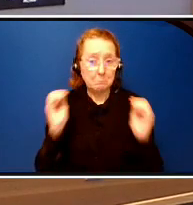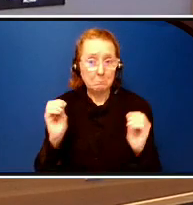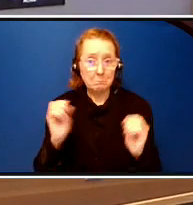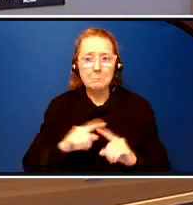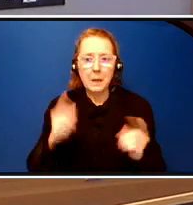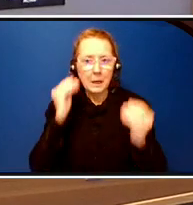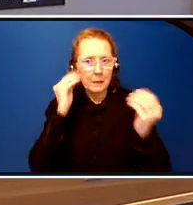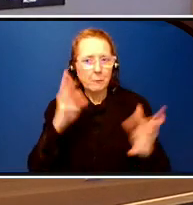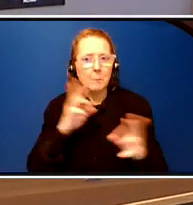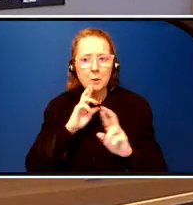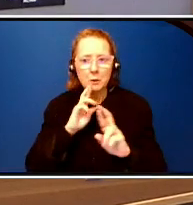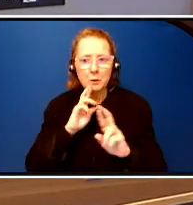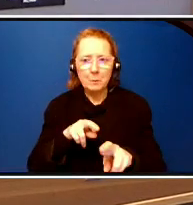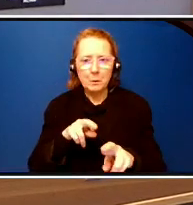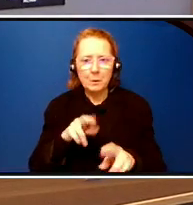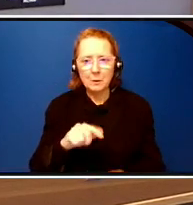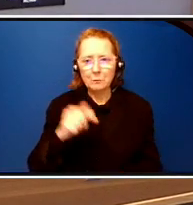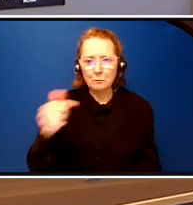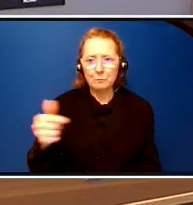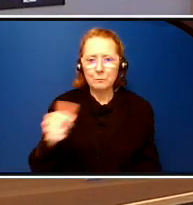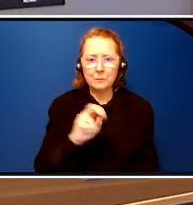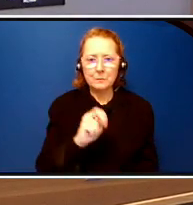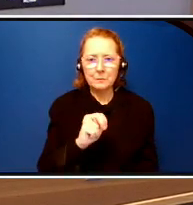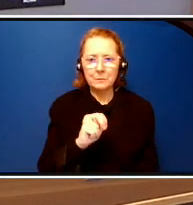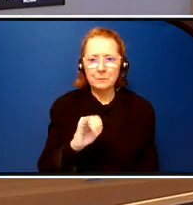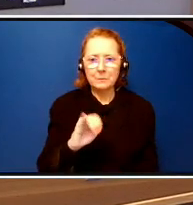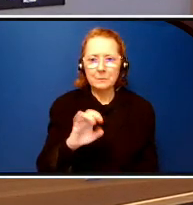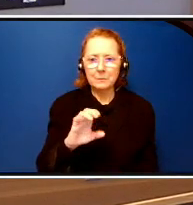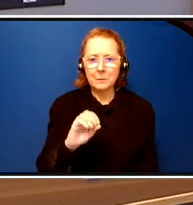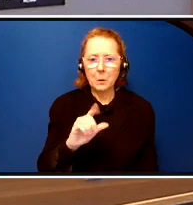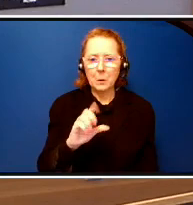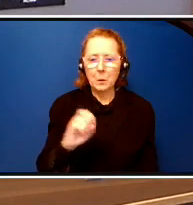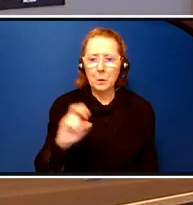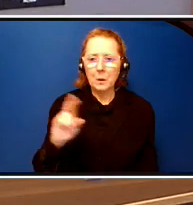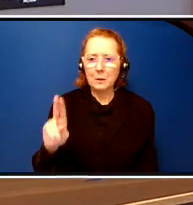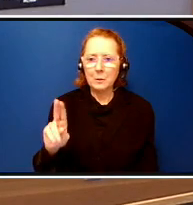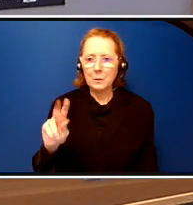over to Nicole Utz. Thank you so much.